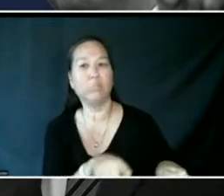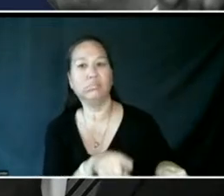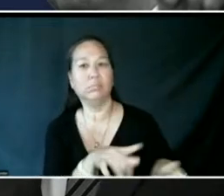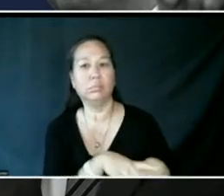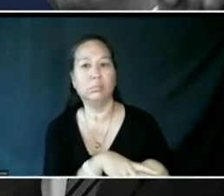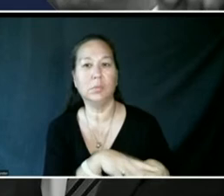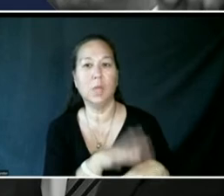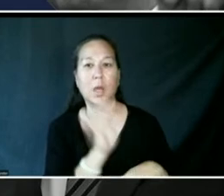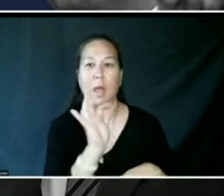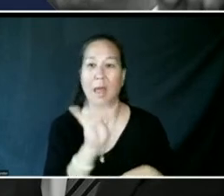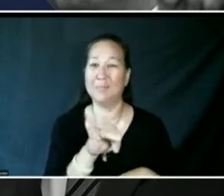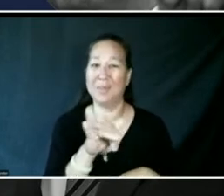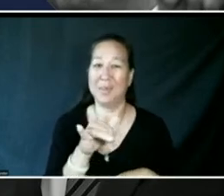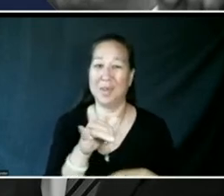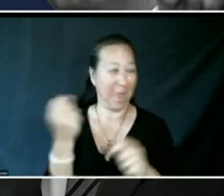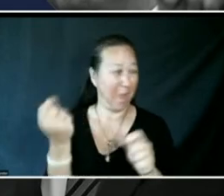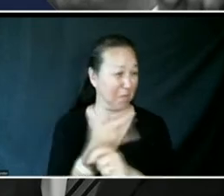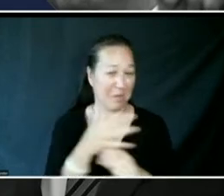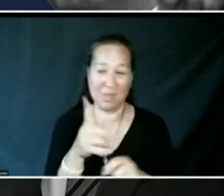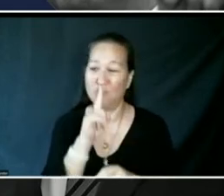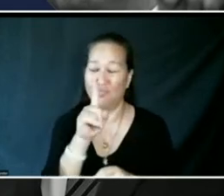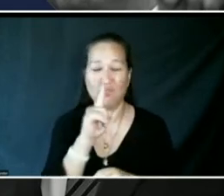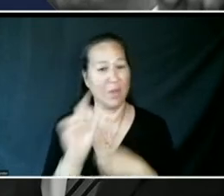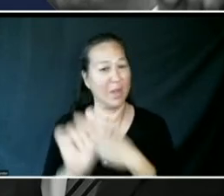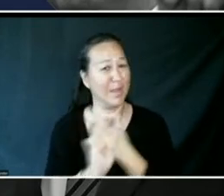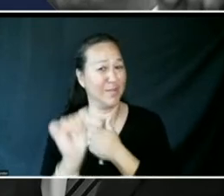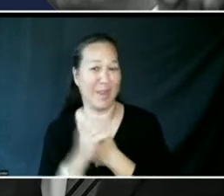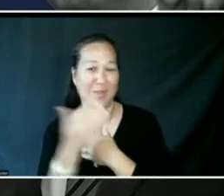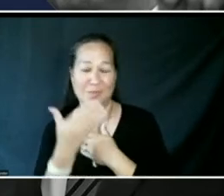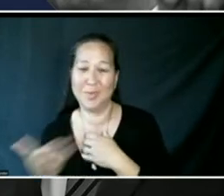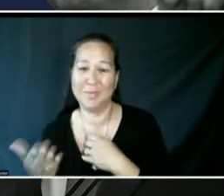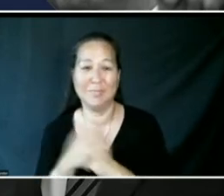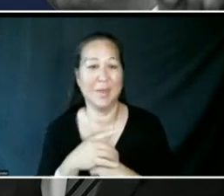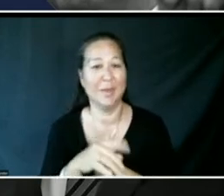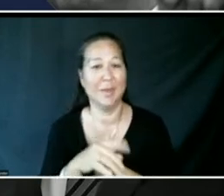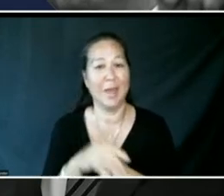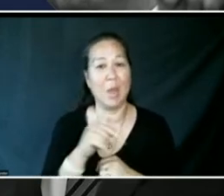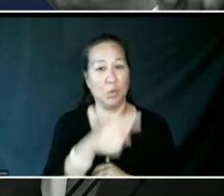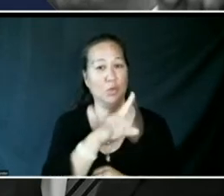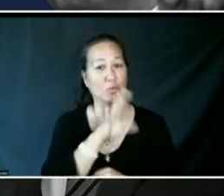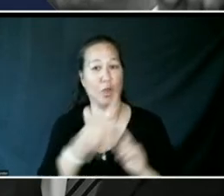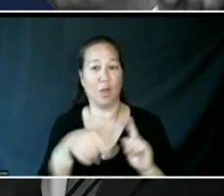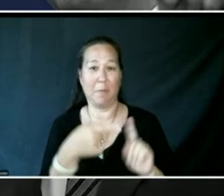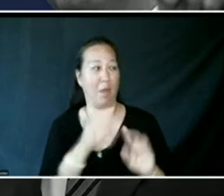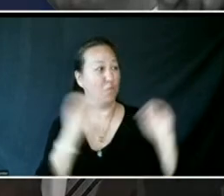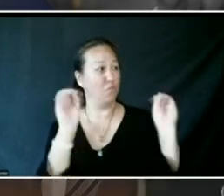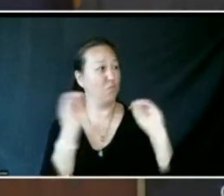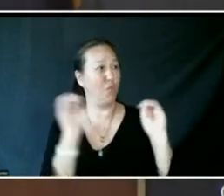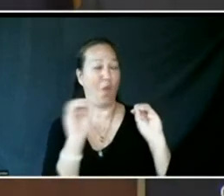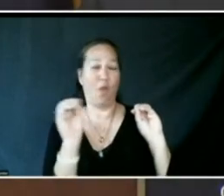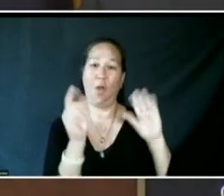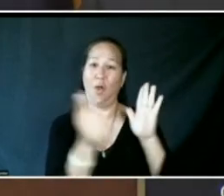very dangerous stuff. When you talk about no criminality, I think it's very dangerous for you to say that?